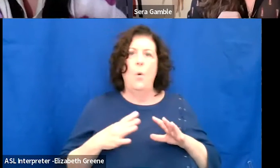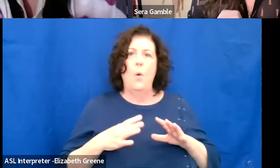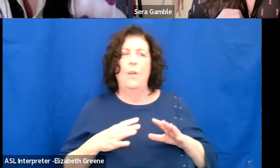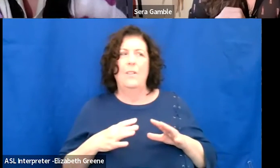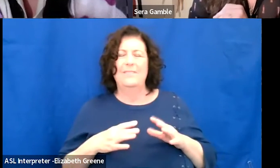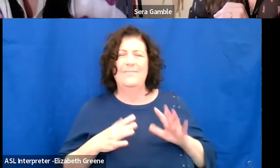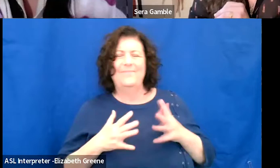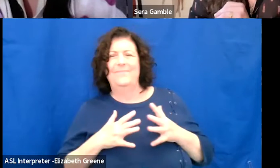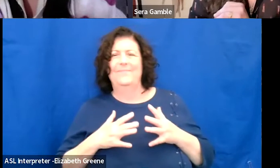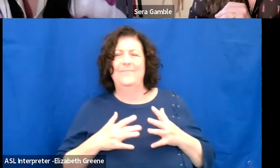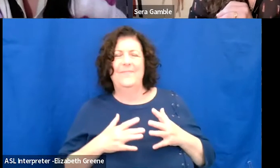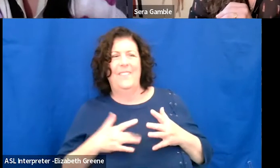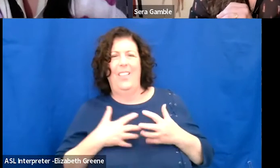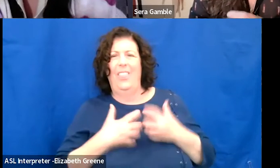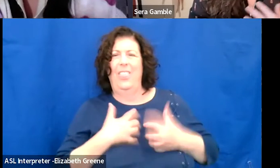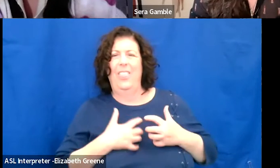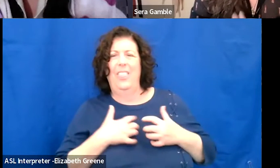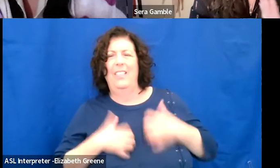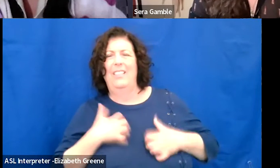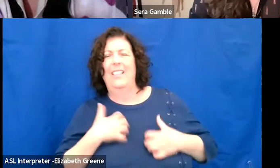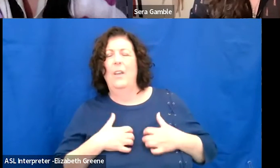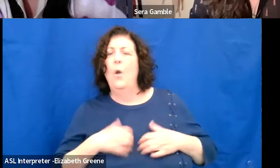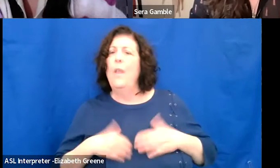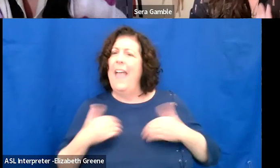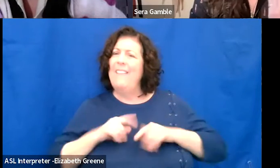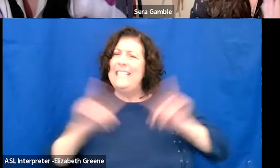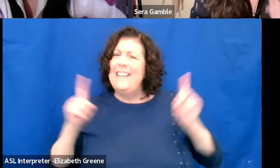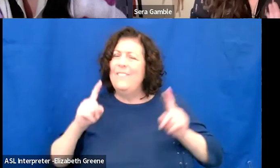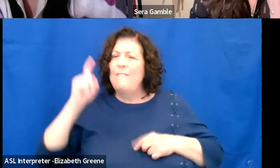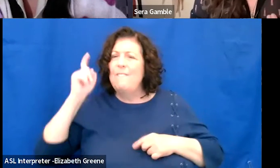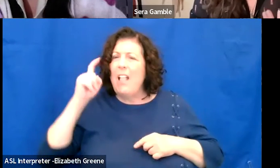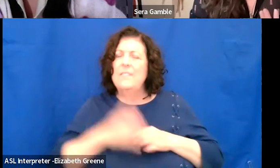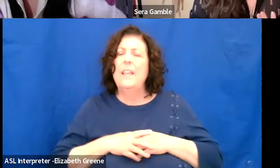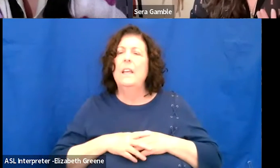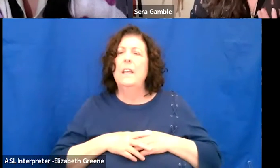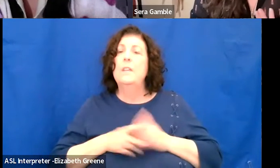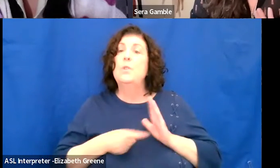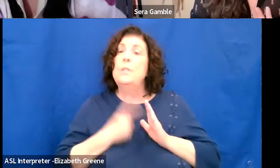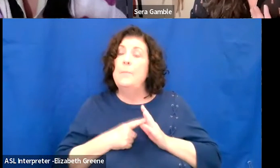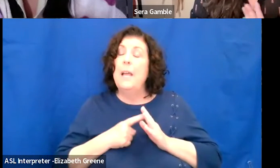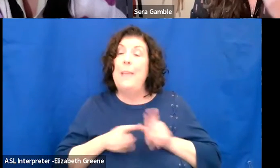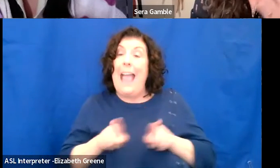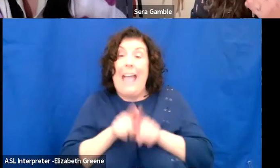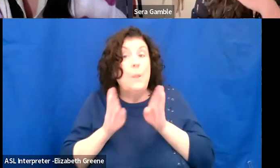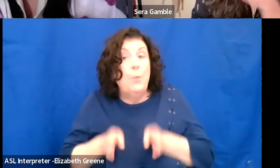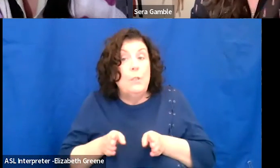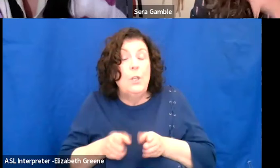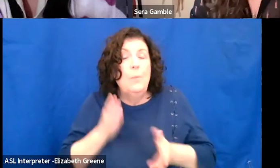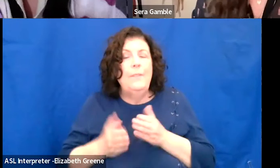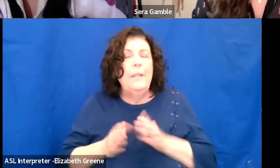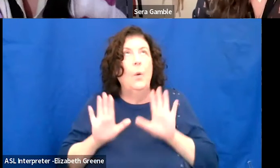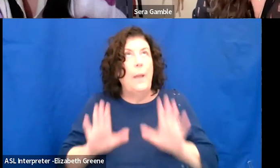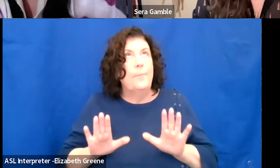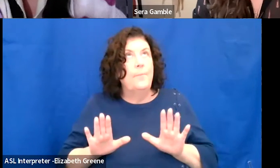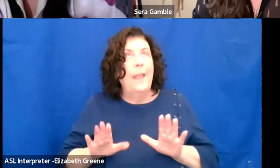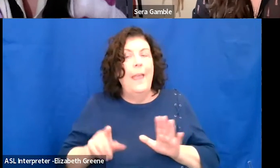different philosophy. It's like, as a person, you might have this moment where you're like, okay, this person needs to kind of just understand what